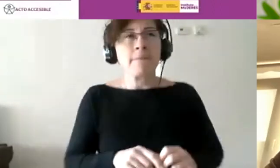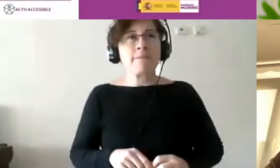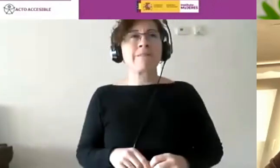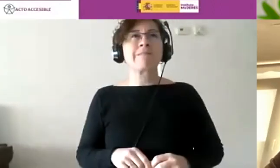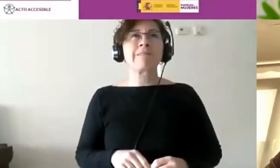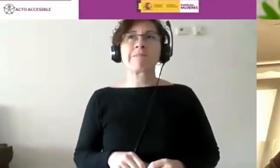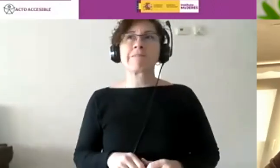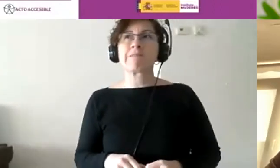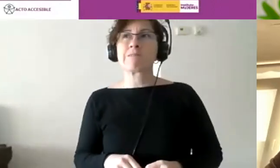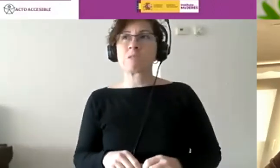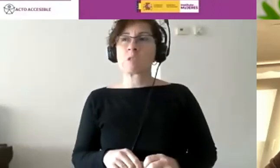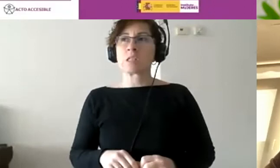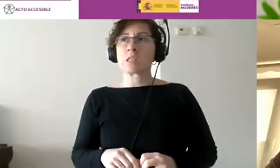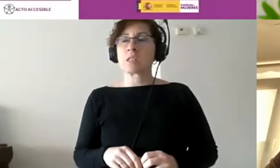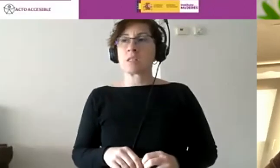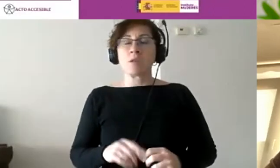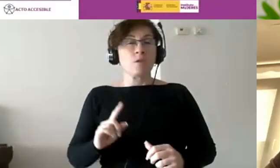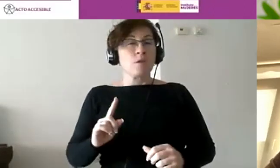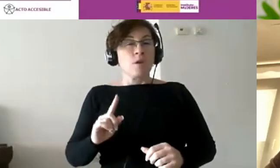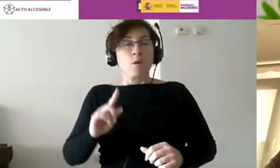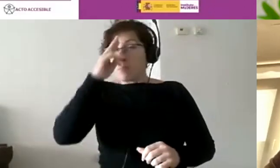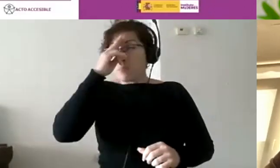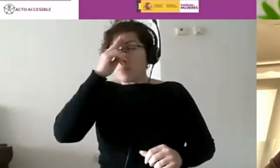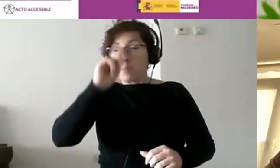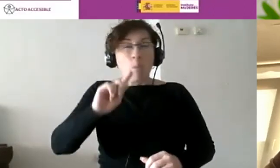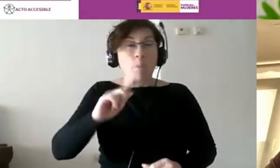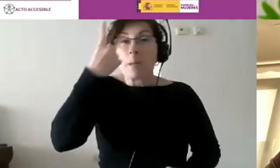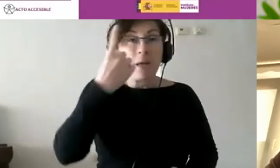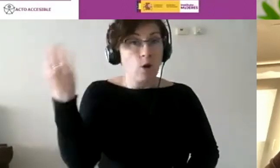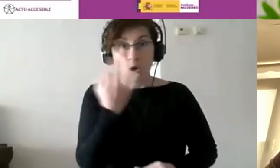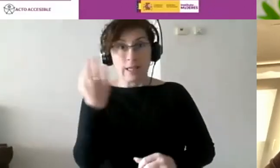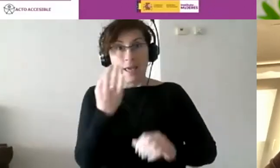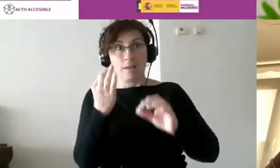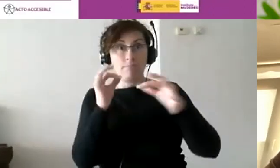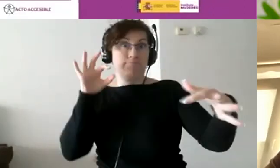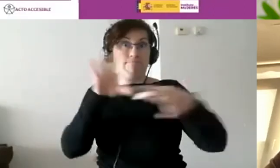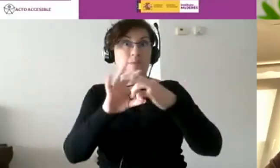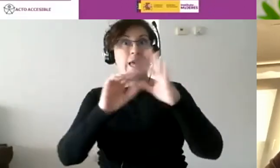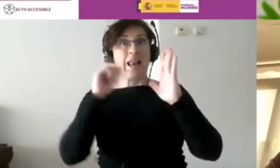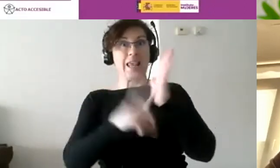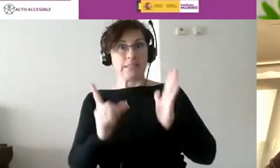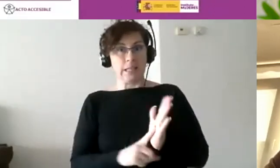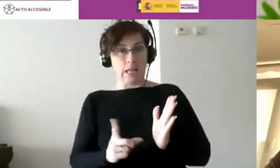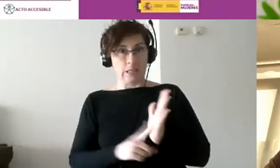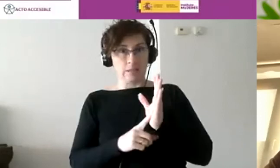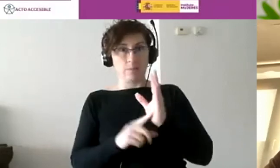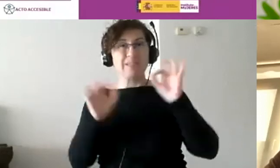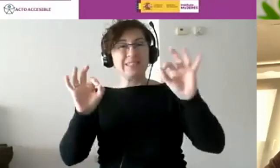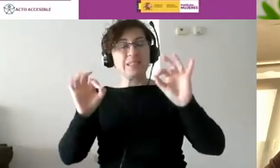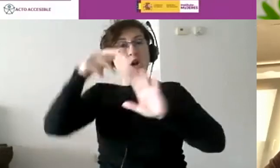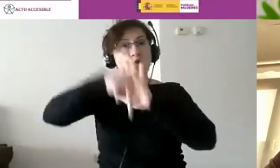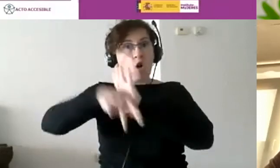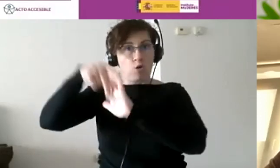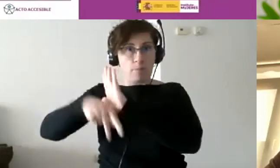Ukraine, for the Ukraine. We have done what we were most concerned about was the